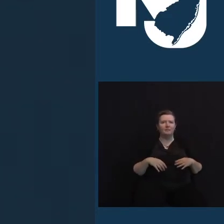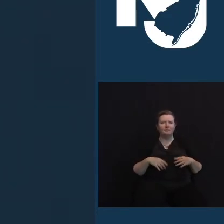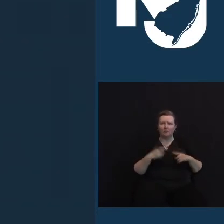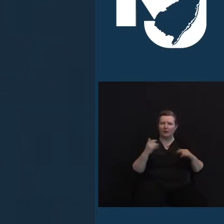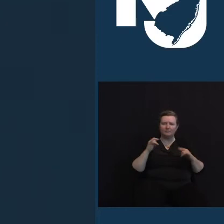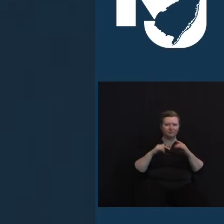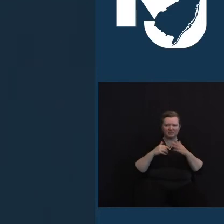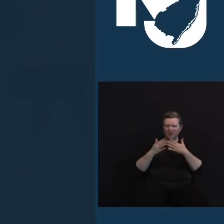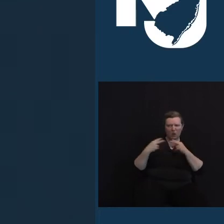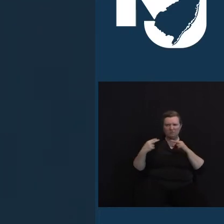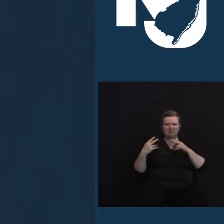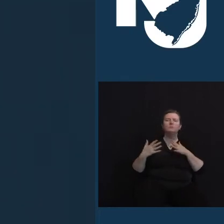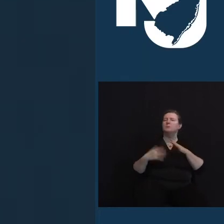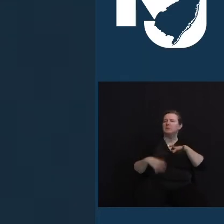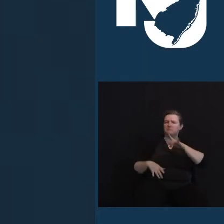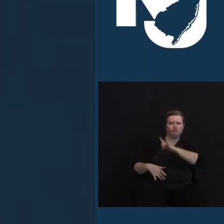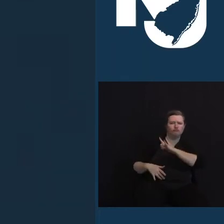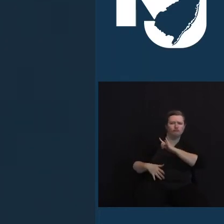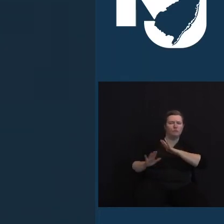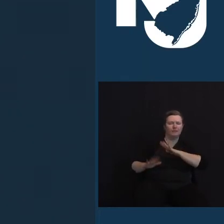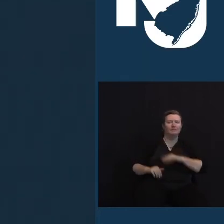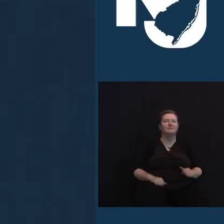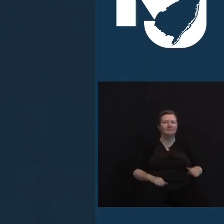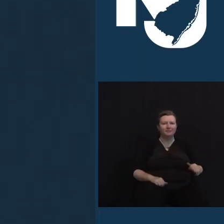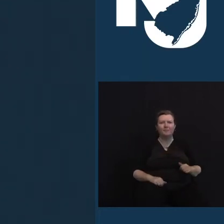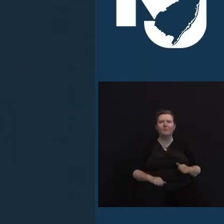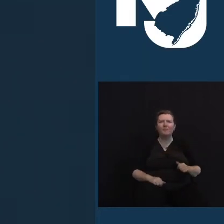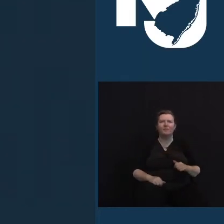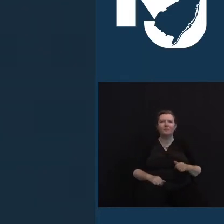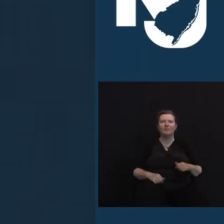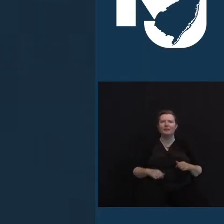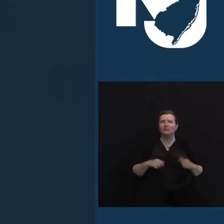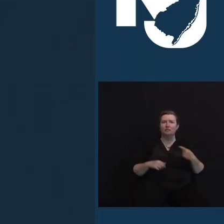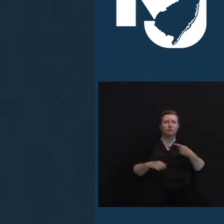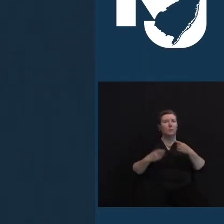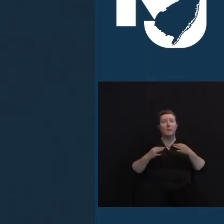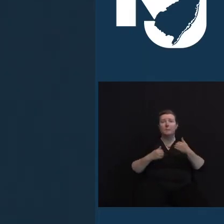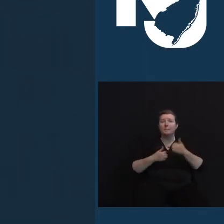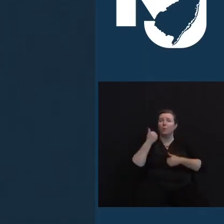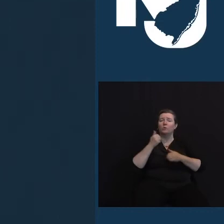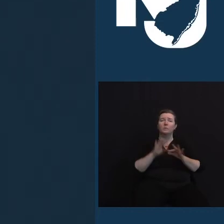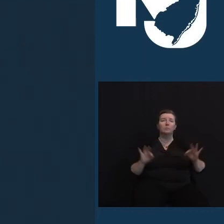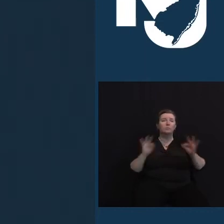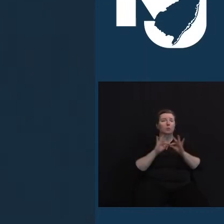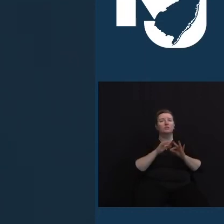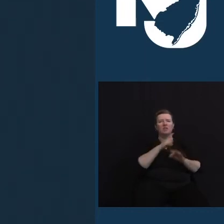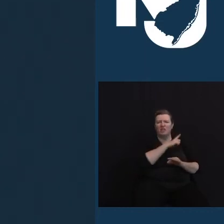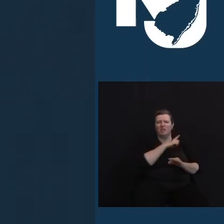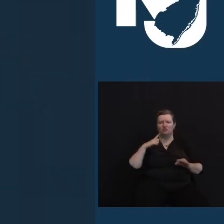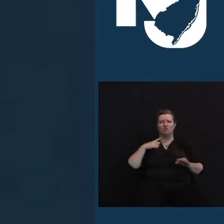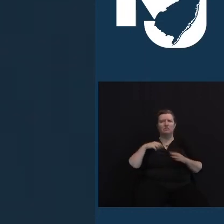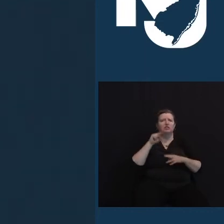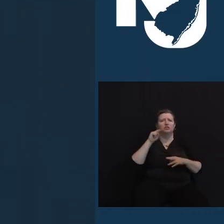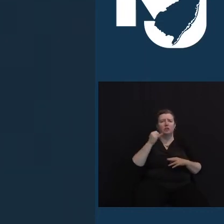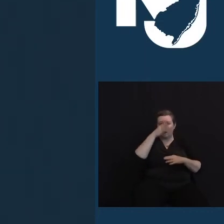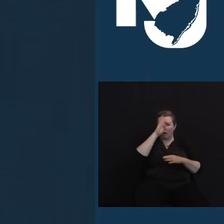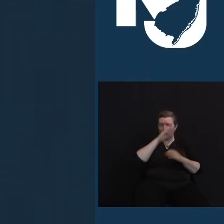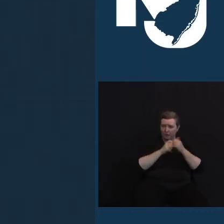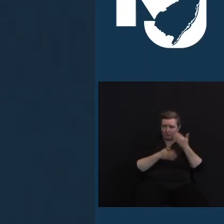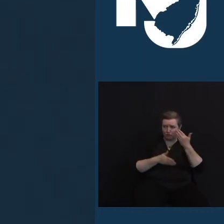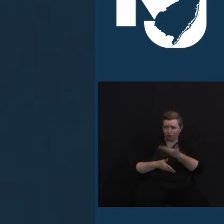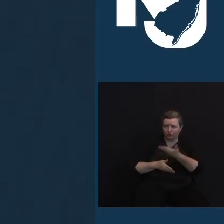this to her, I think she's got a case to be made as the most consequential legislator in the history of our state. God bless you, Loretta. I also want to